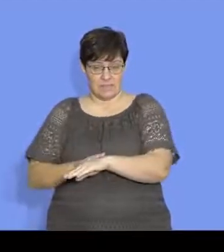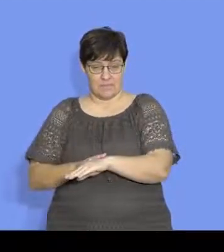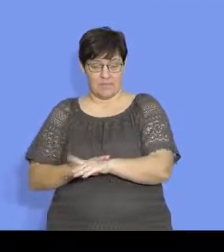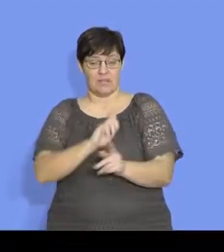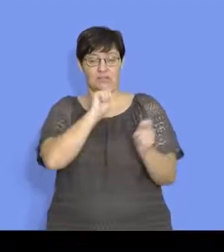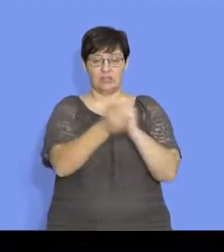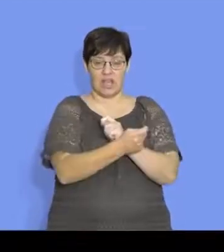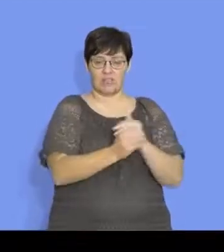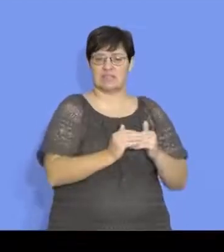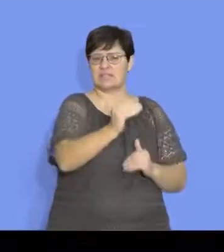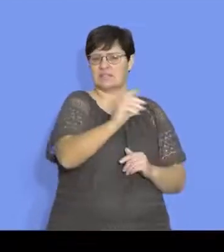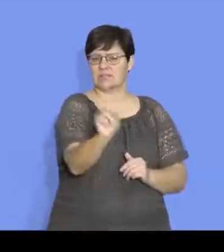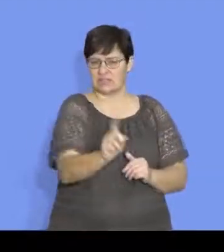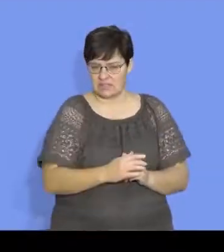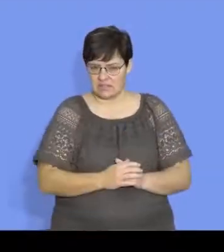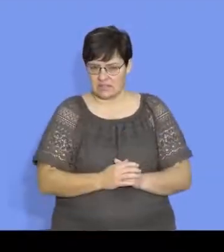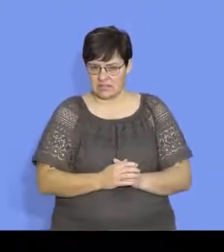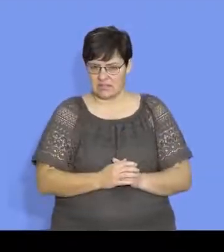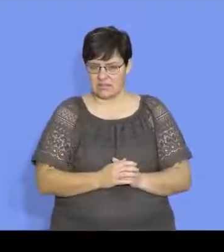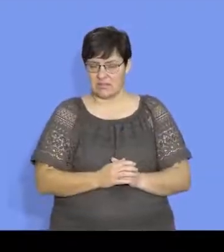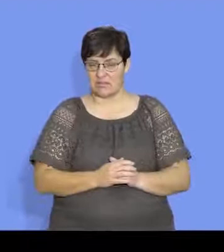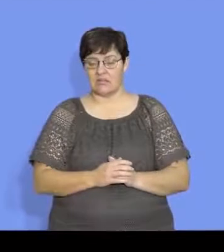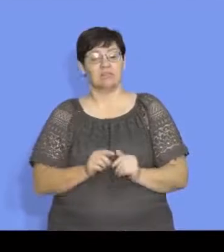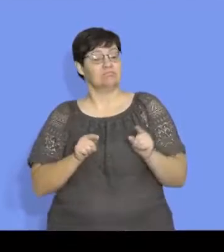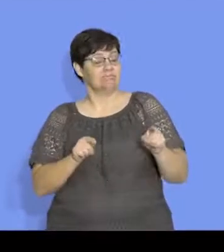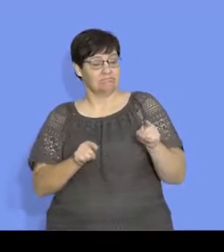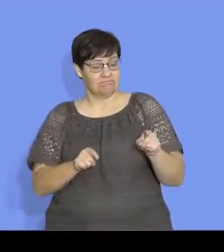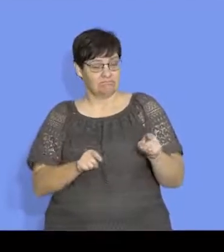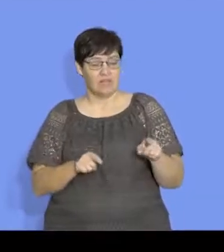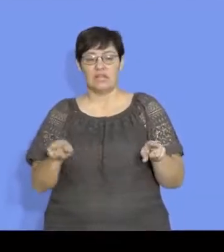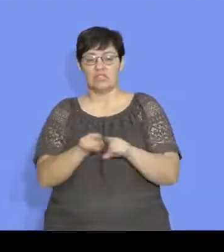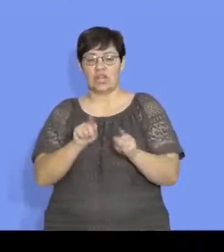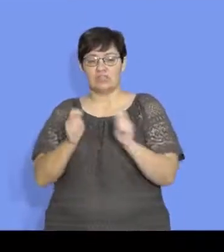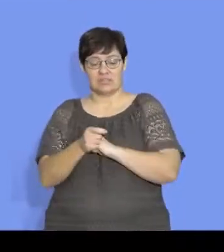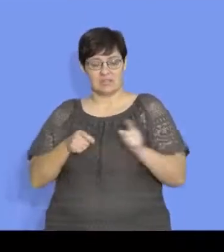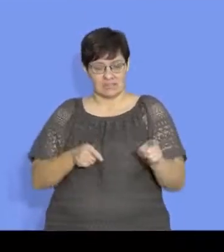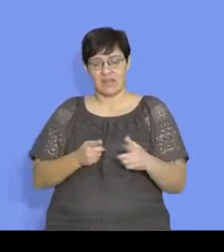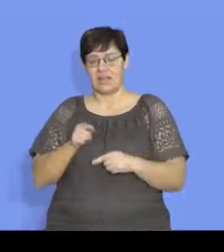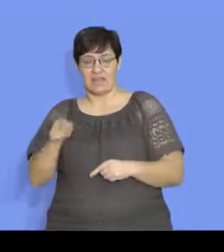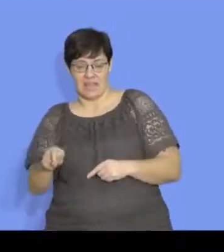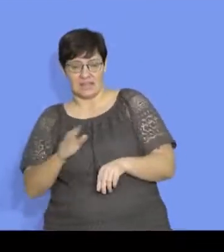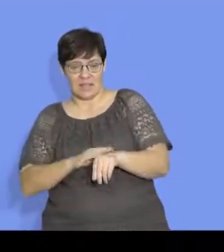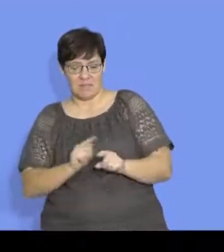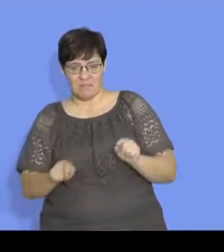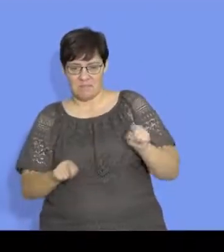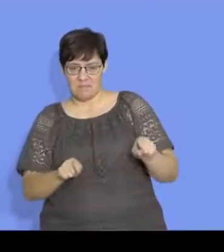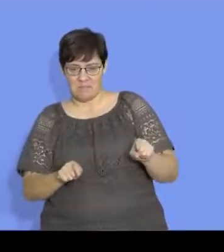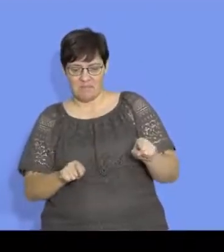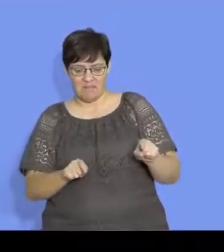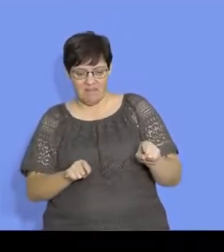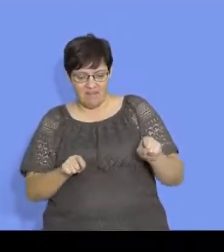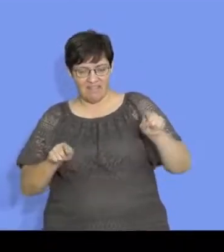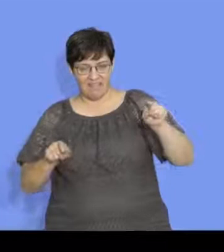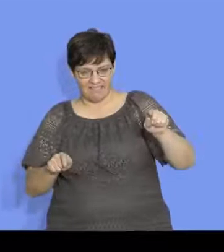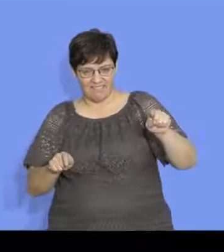in distance? Change in distance over here, and the change in time over there. And for whatever number of triangles